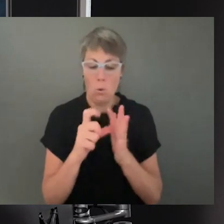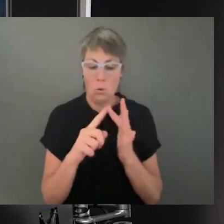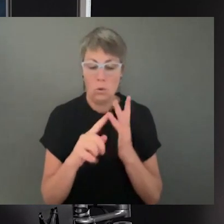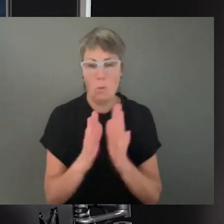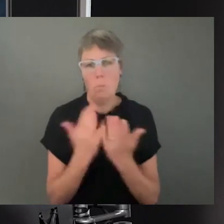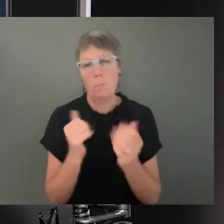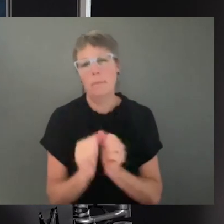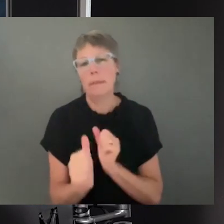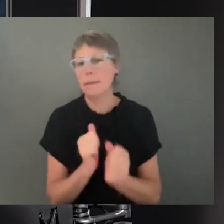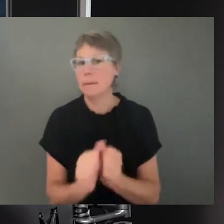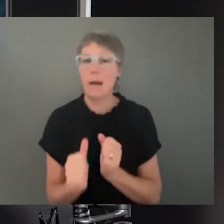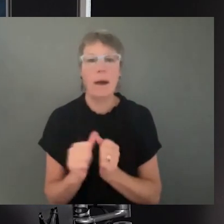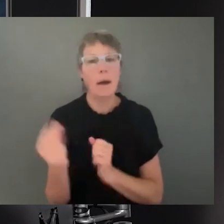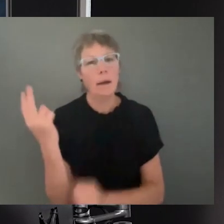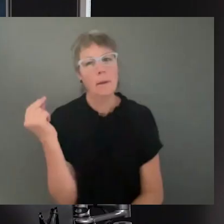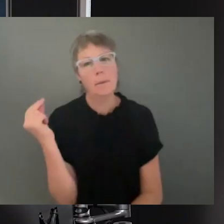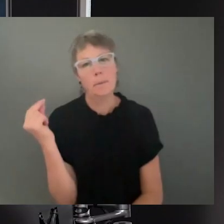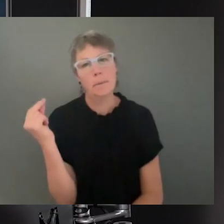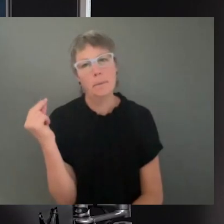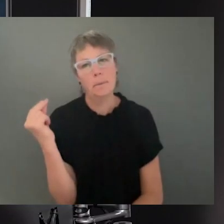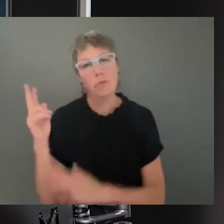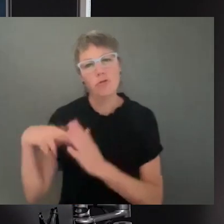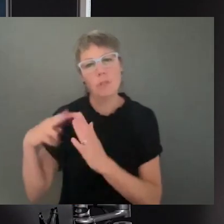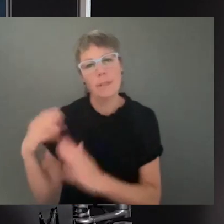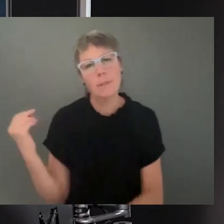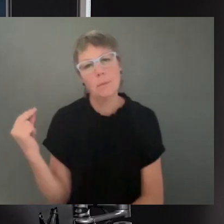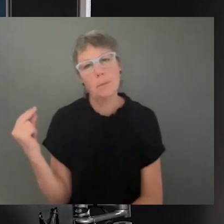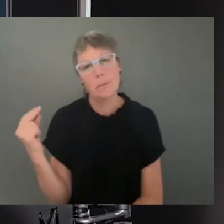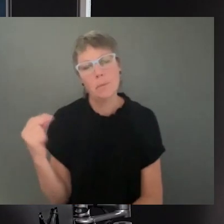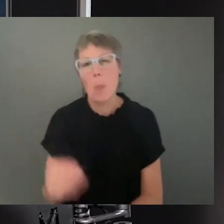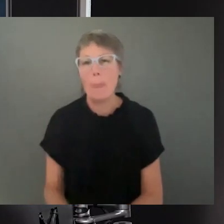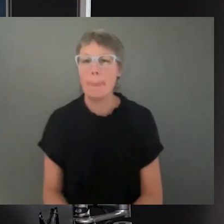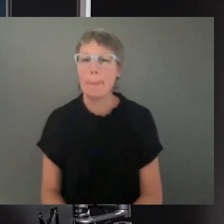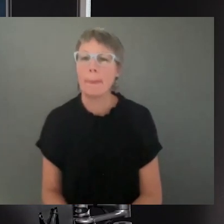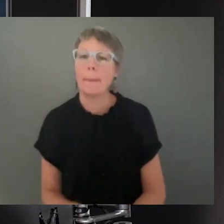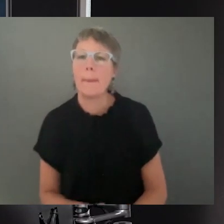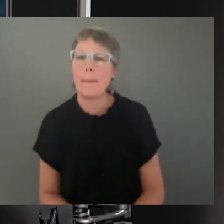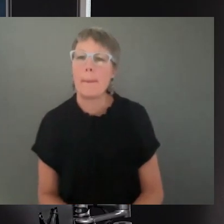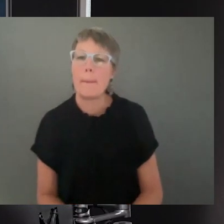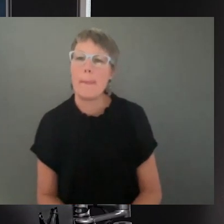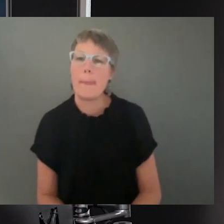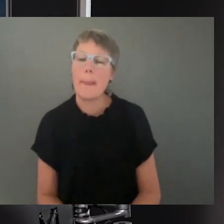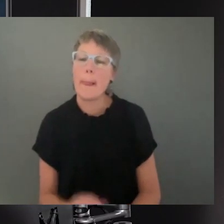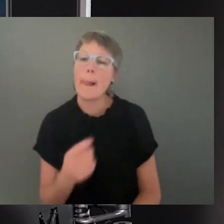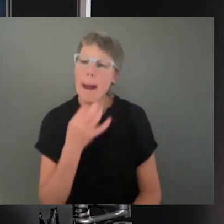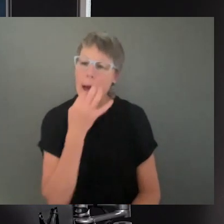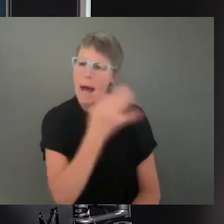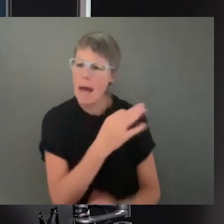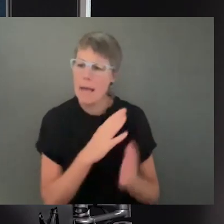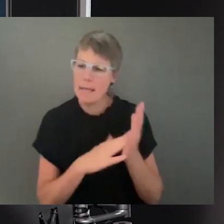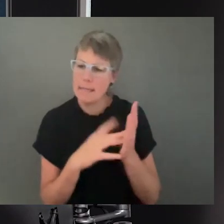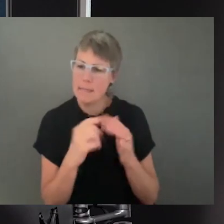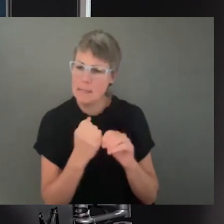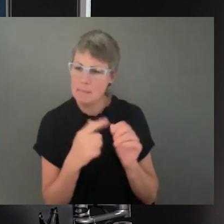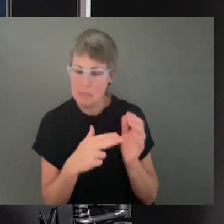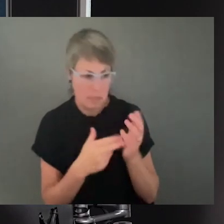are there some other examples of things that people might not necessarily realise came about by access? Look, absolutely.